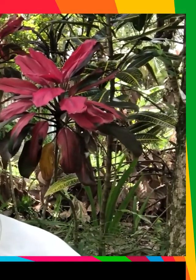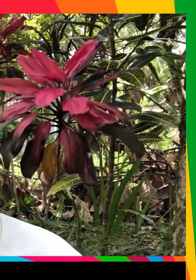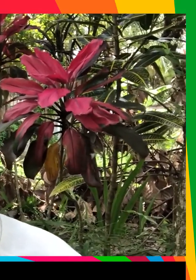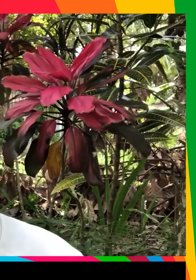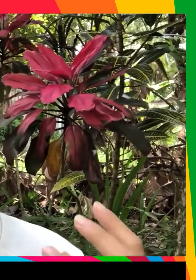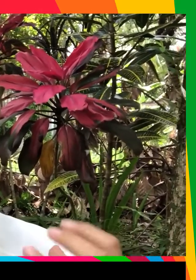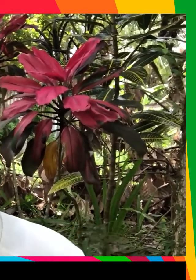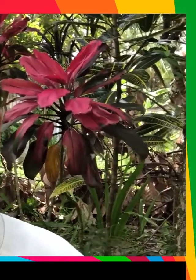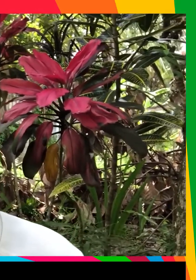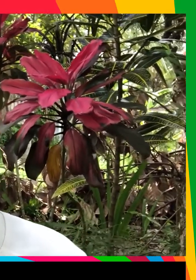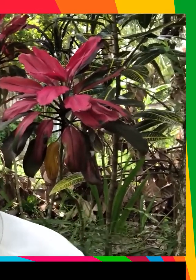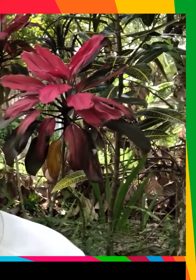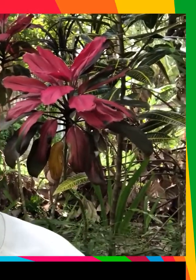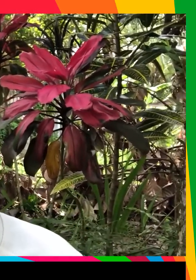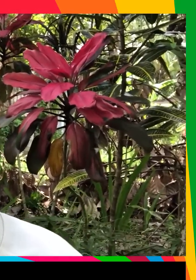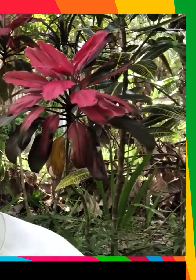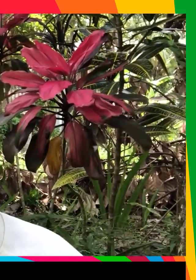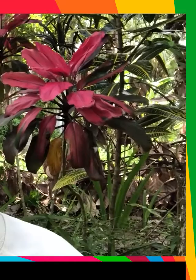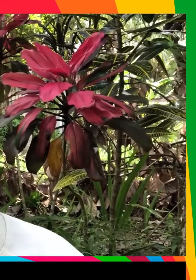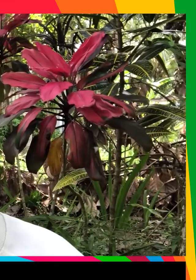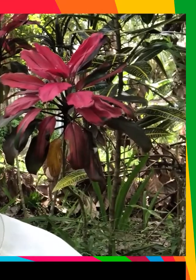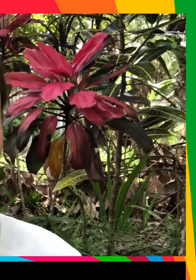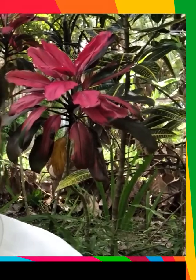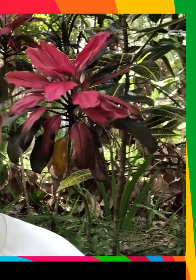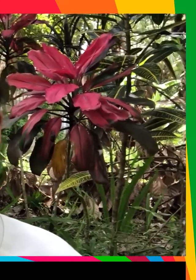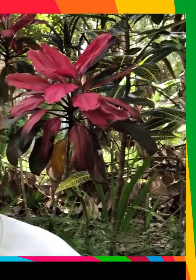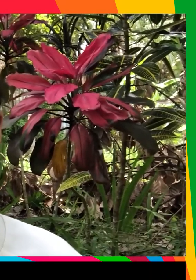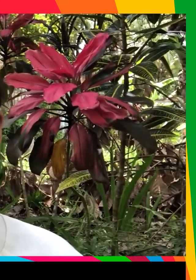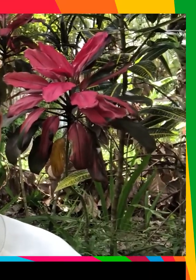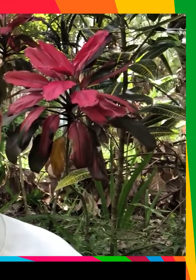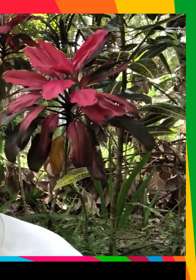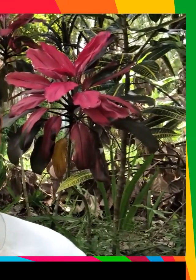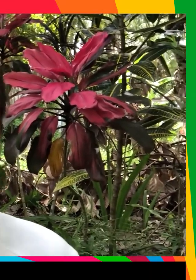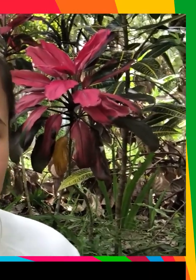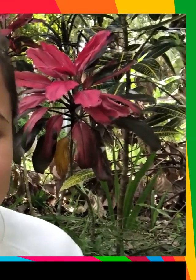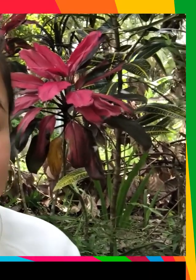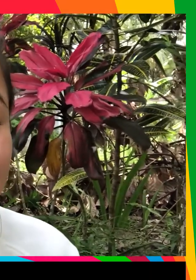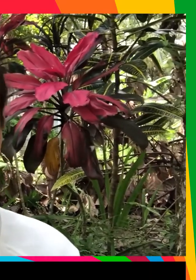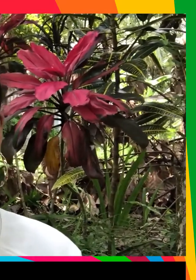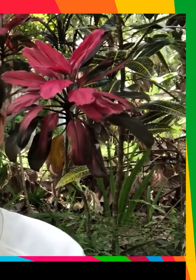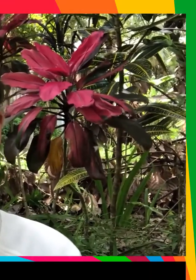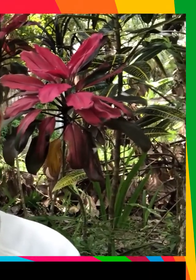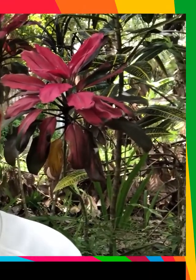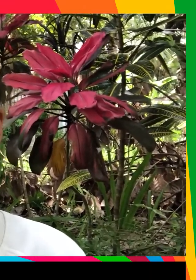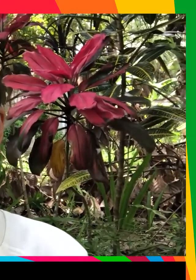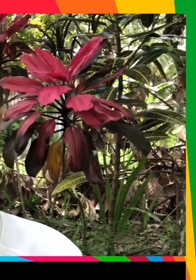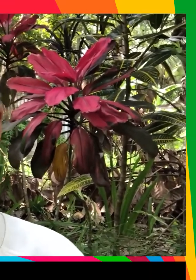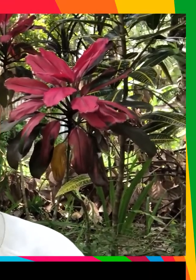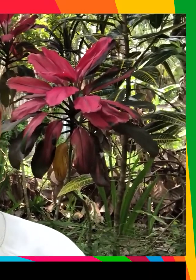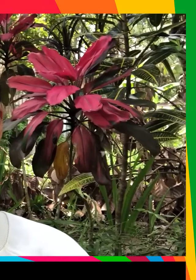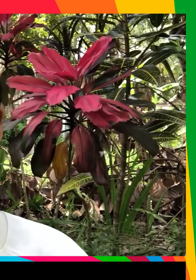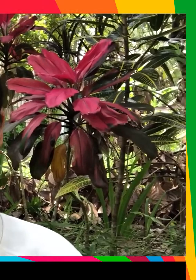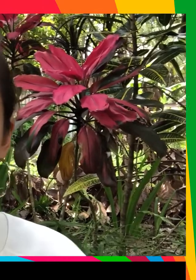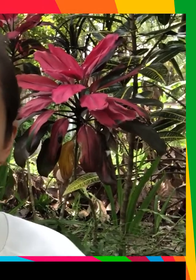community, that was our top priority with Bye Bye Plastic Bags. And although we were a youth movement, we could see the momentum that we